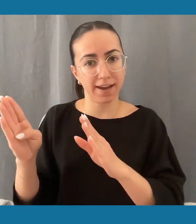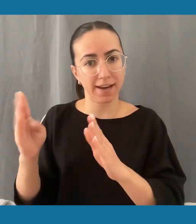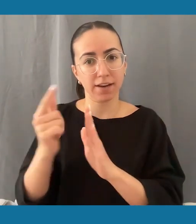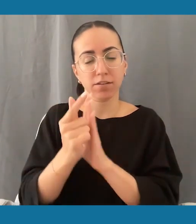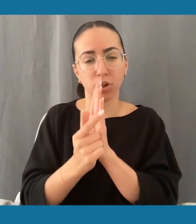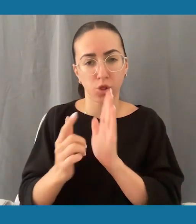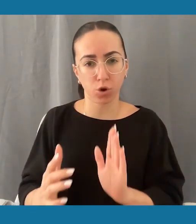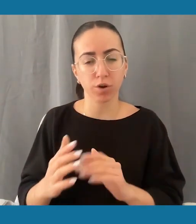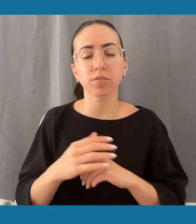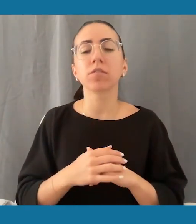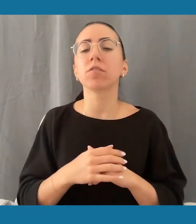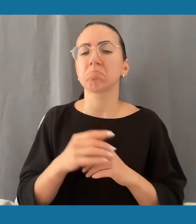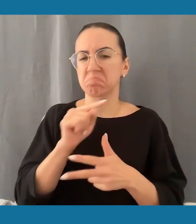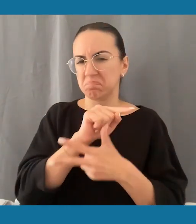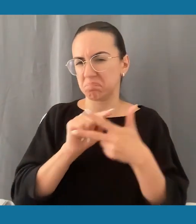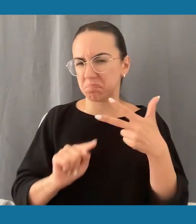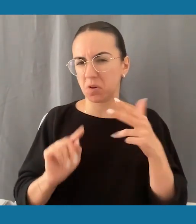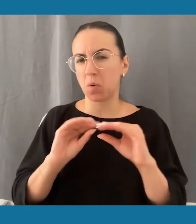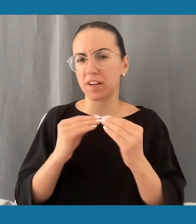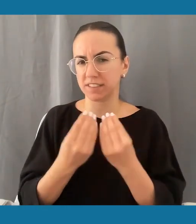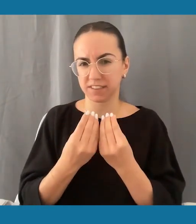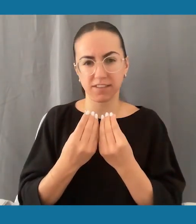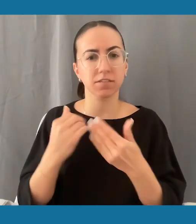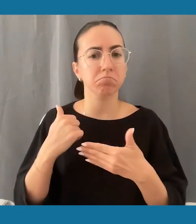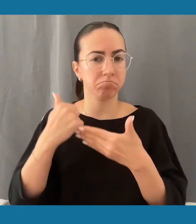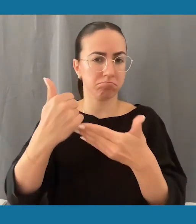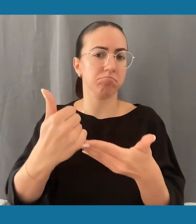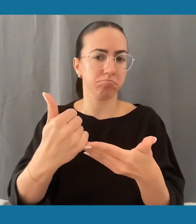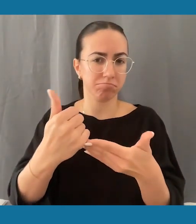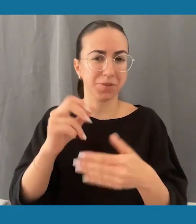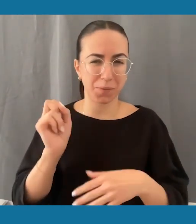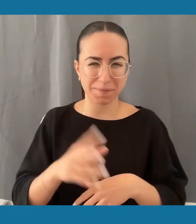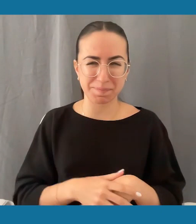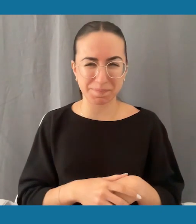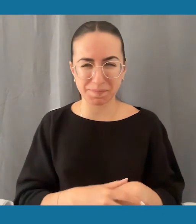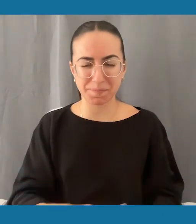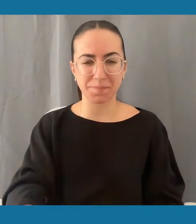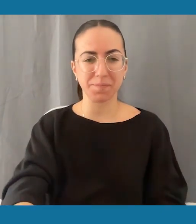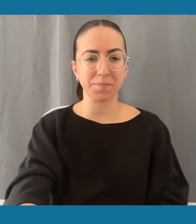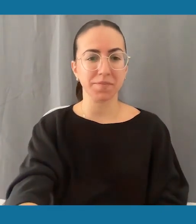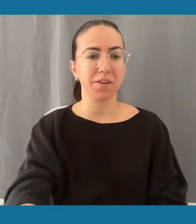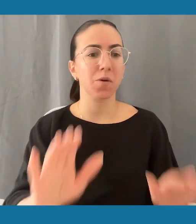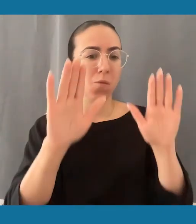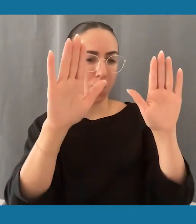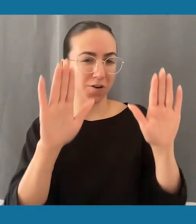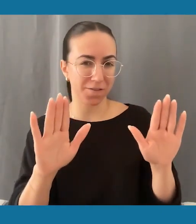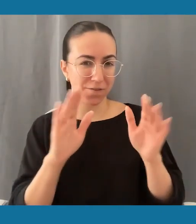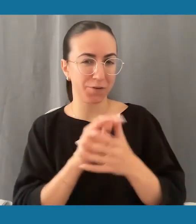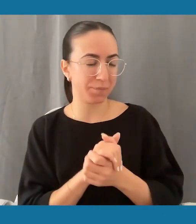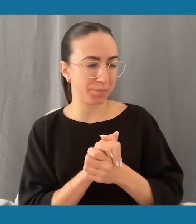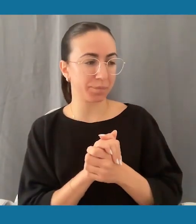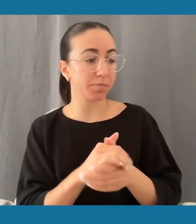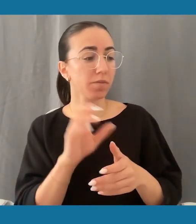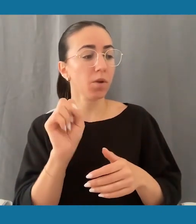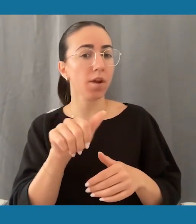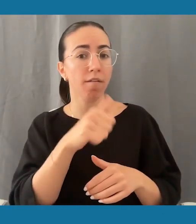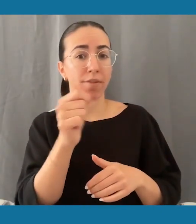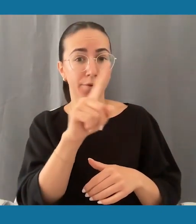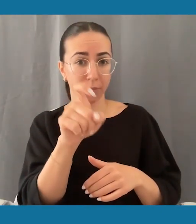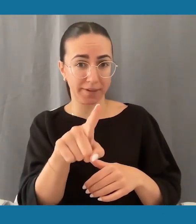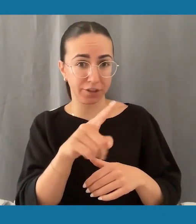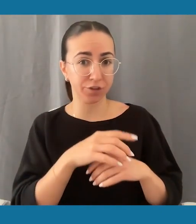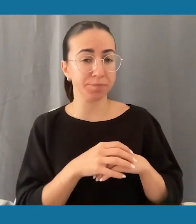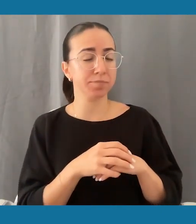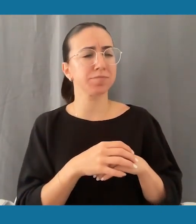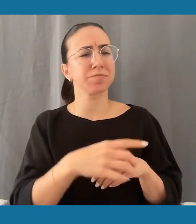three organizations may be of use to you. Wonderful. Another question. Can you